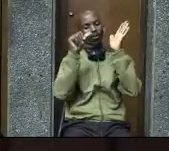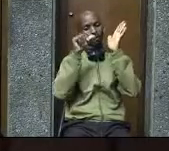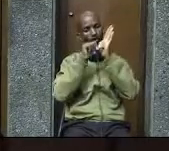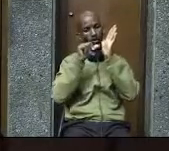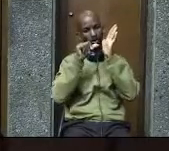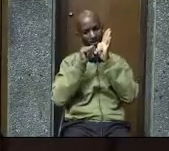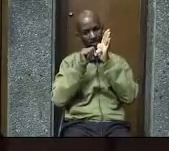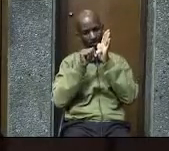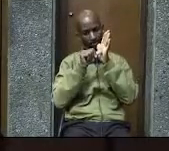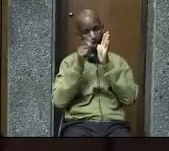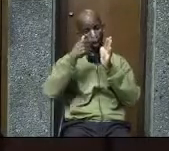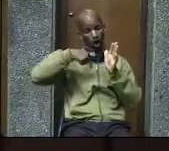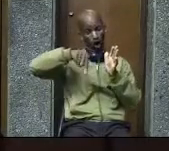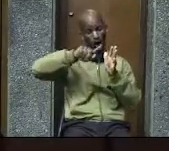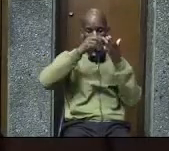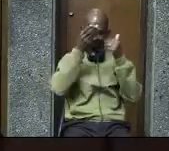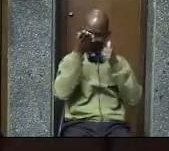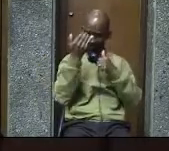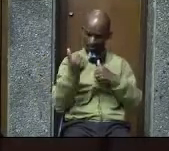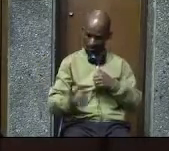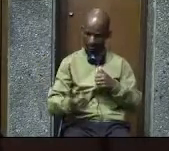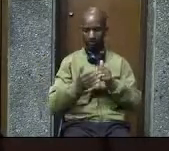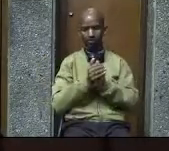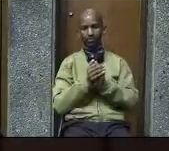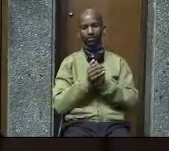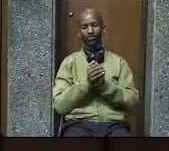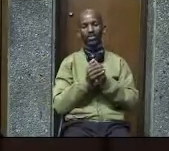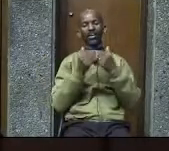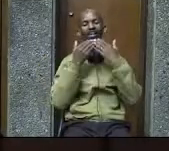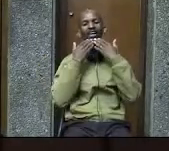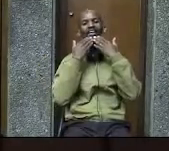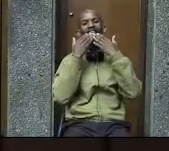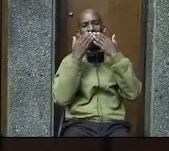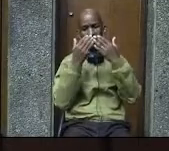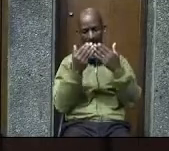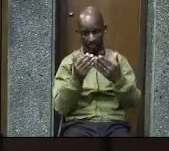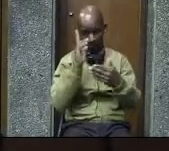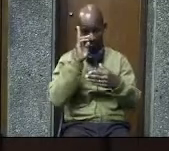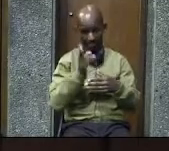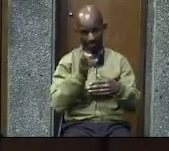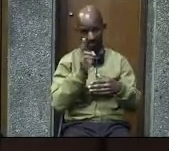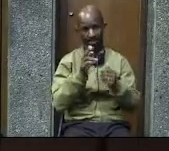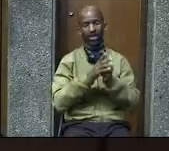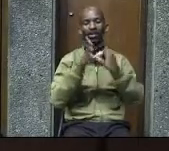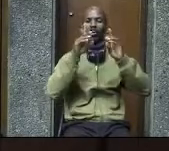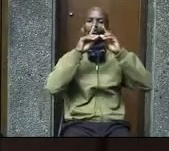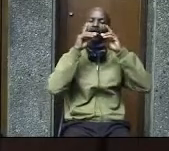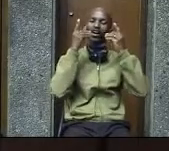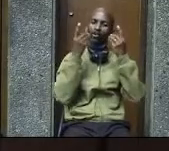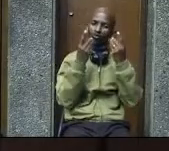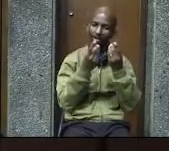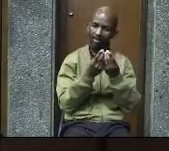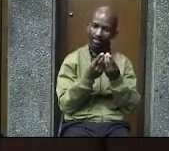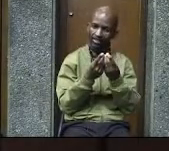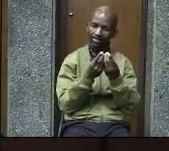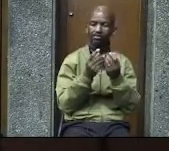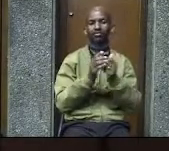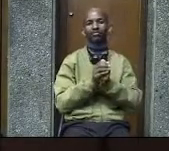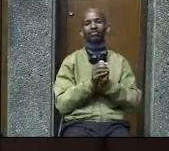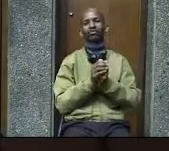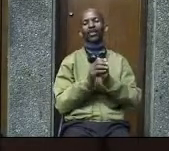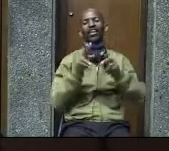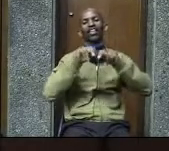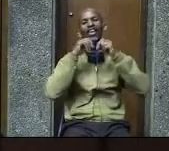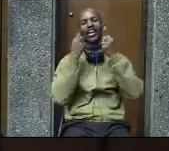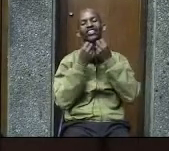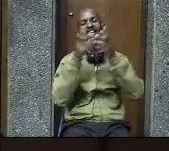important, all of us are here today. Ke lebohe hape le the department, the